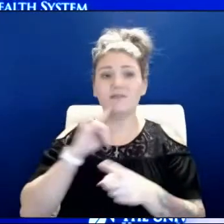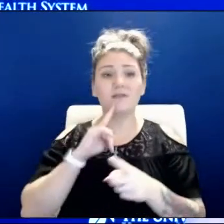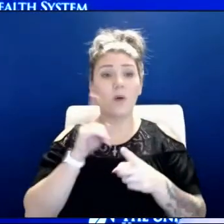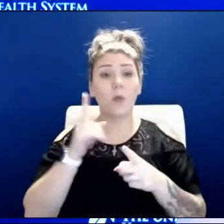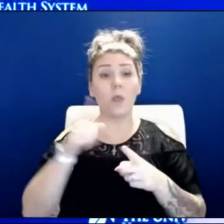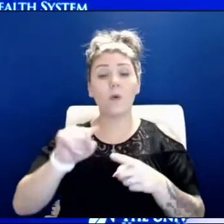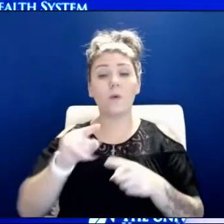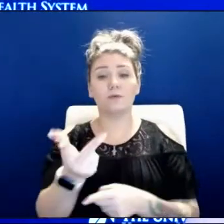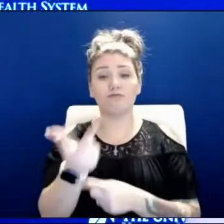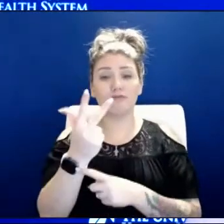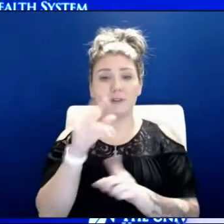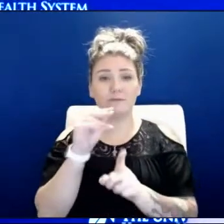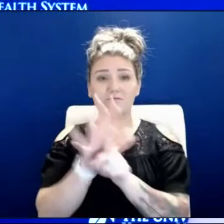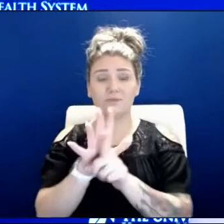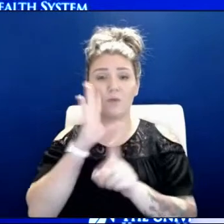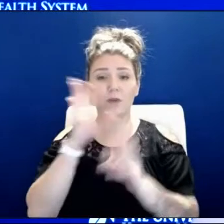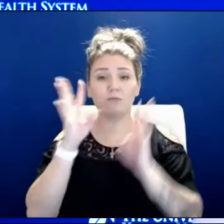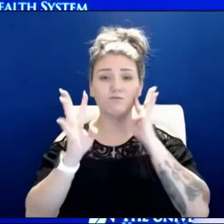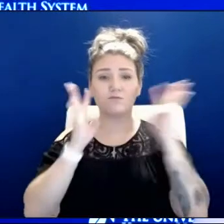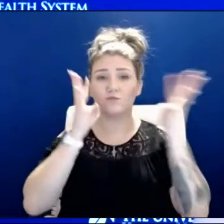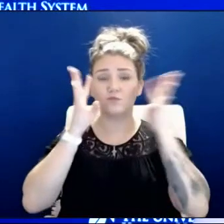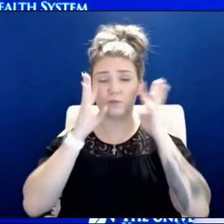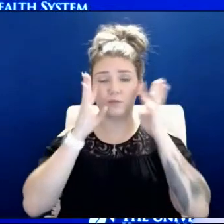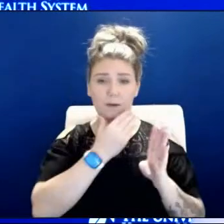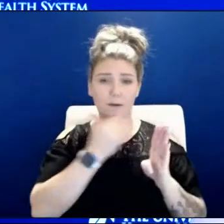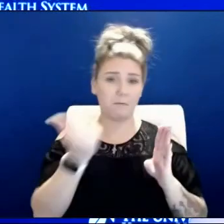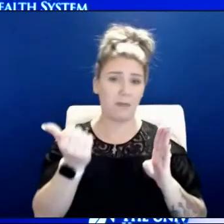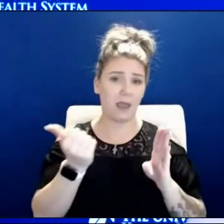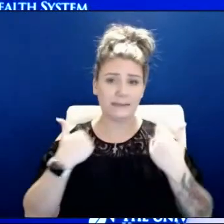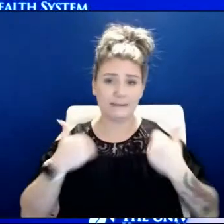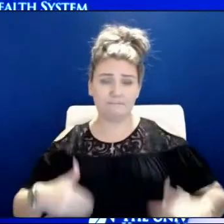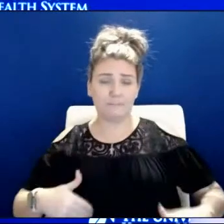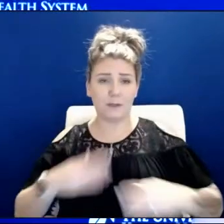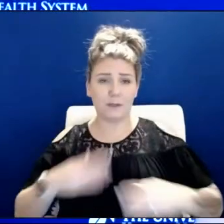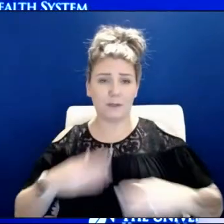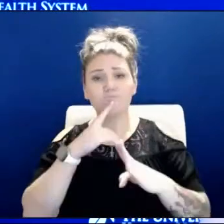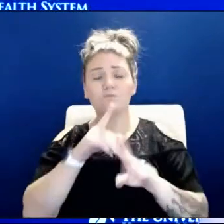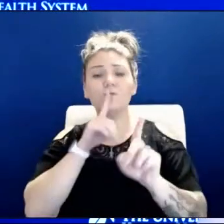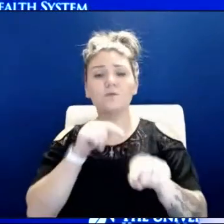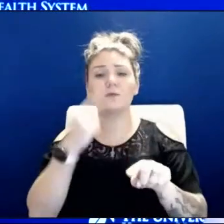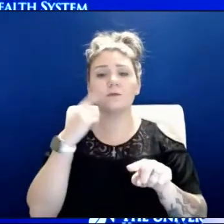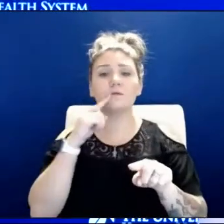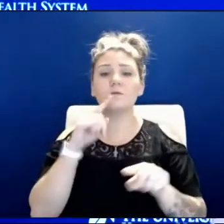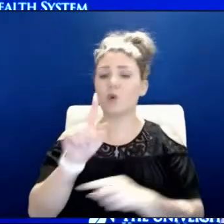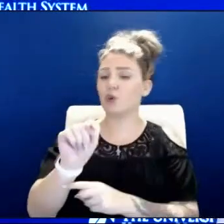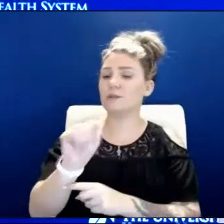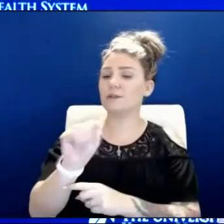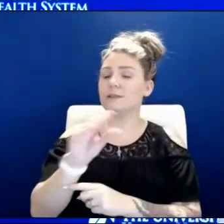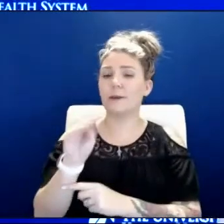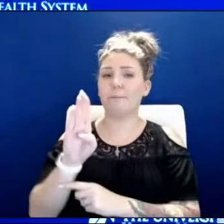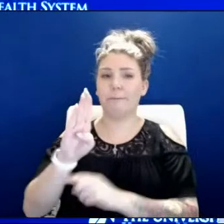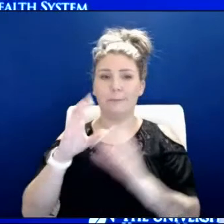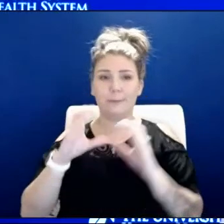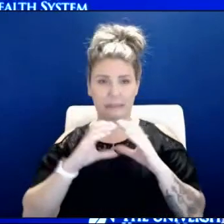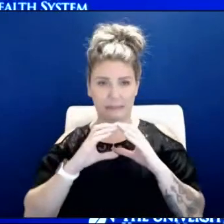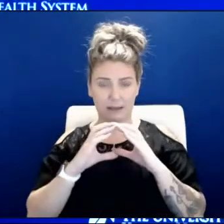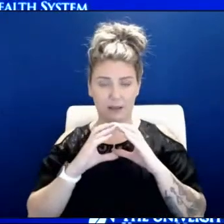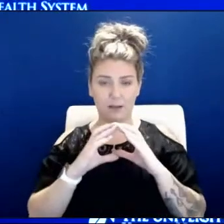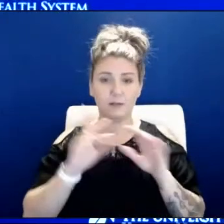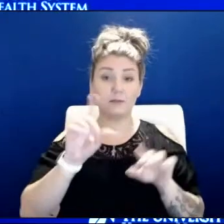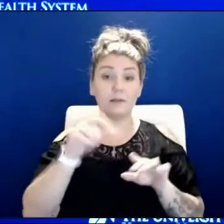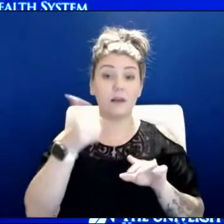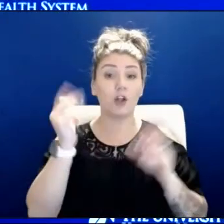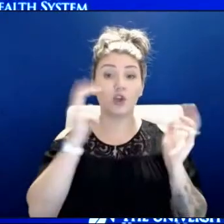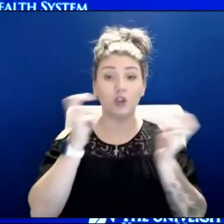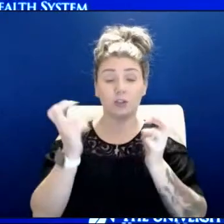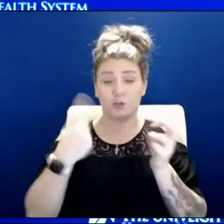what will create this optimal immune response for T cells and B cells. The other issue here is now we also know